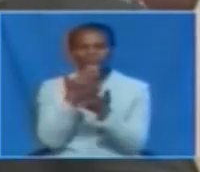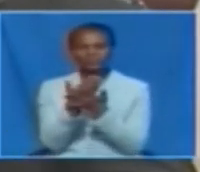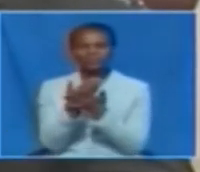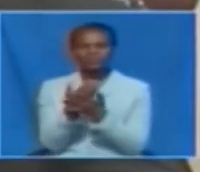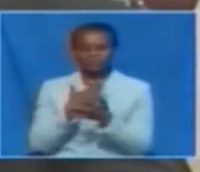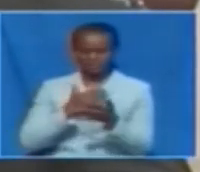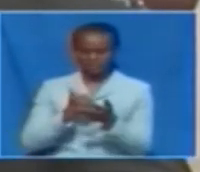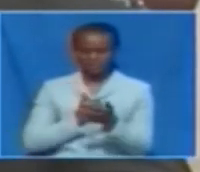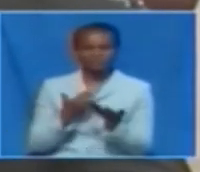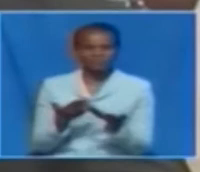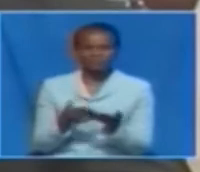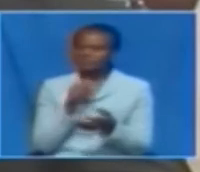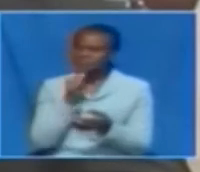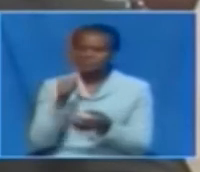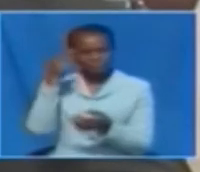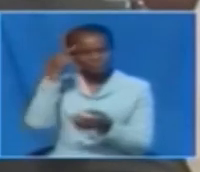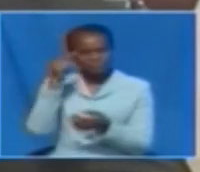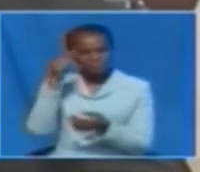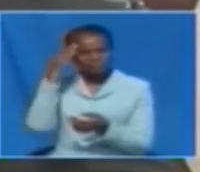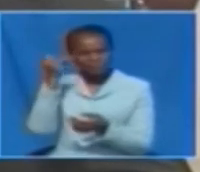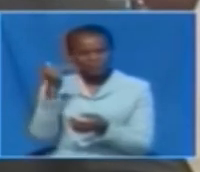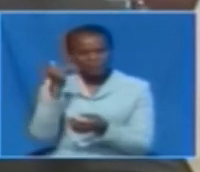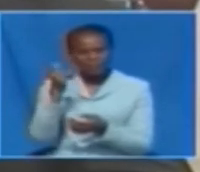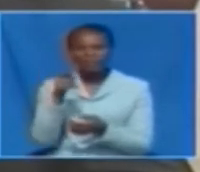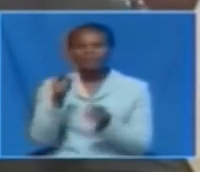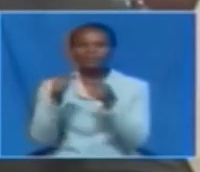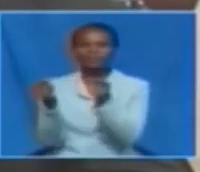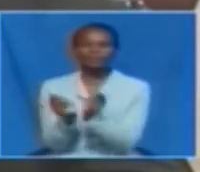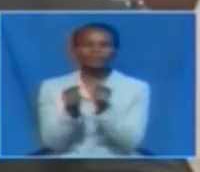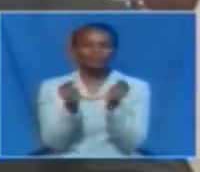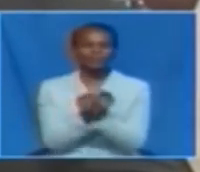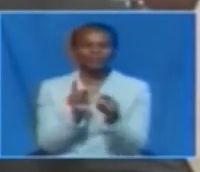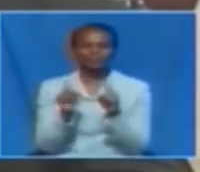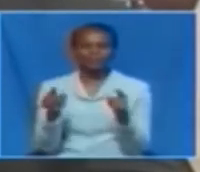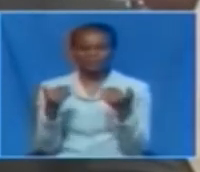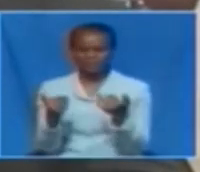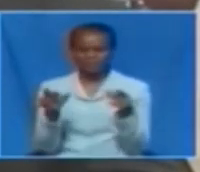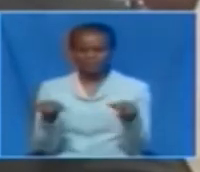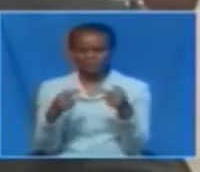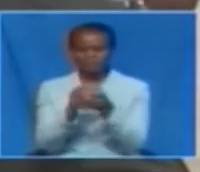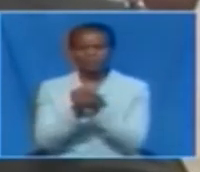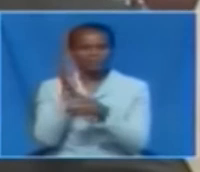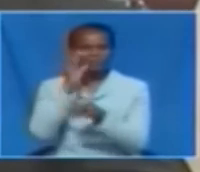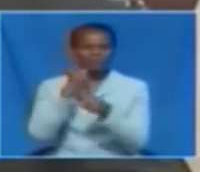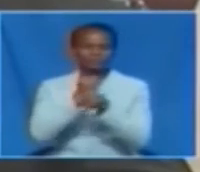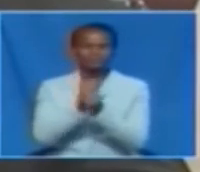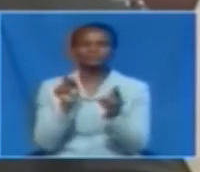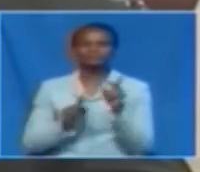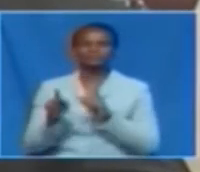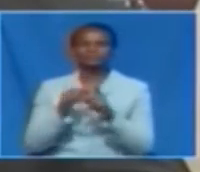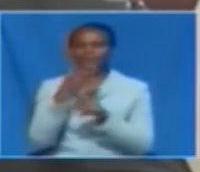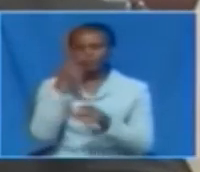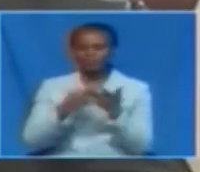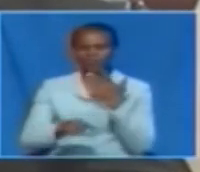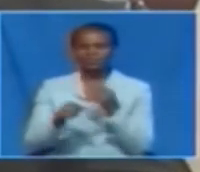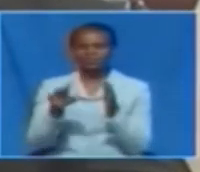me, I'm not doing this for the purpose of the alliance. Any reconciliation I'm going to make with anybody is based on